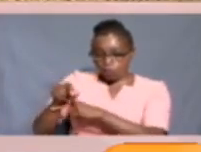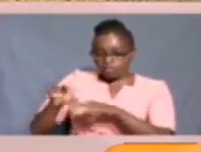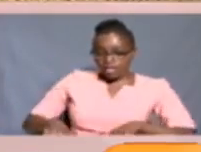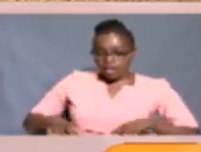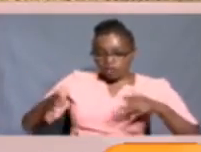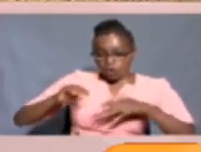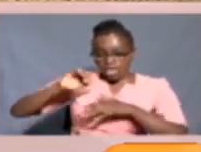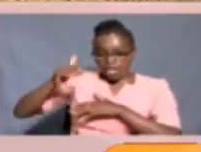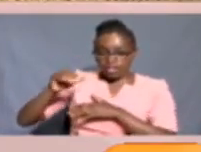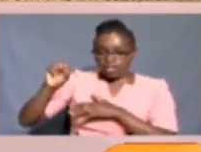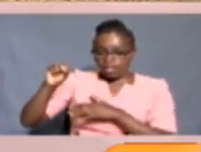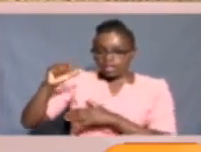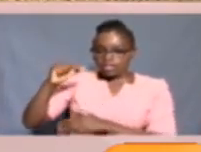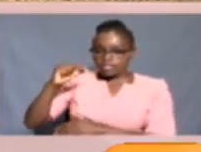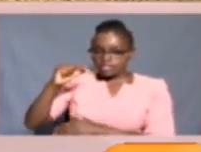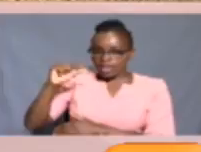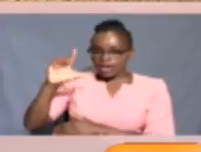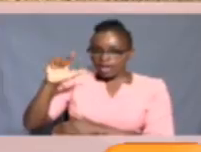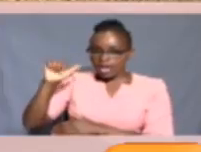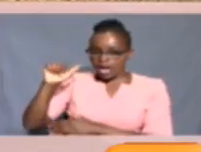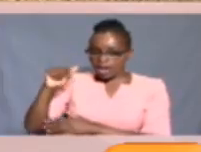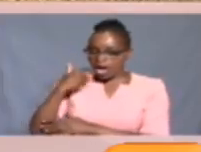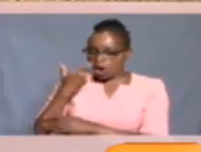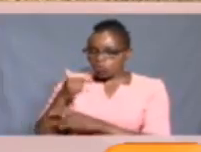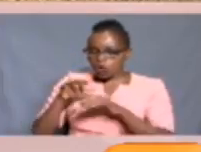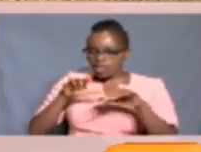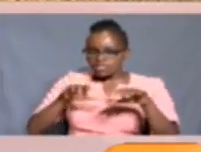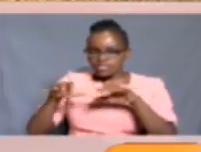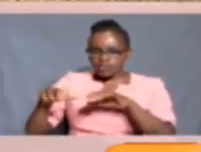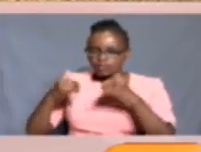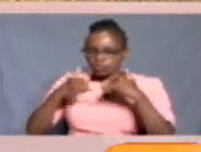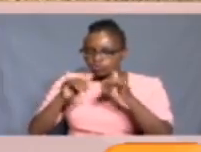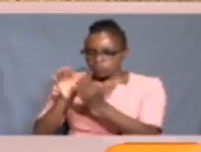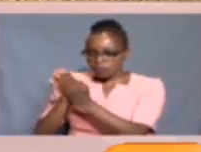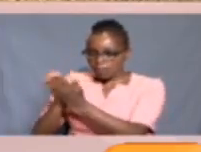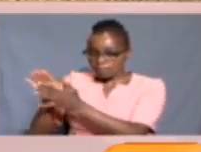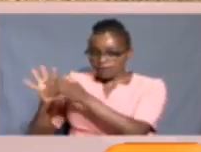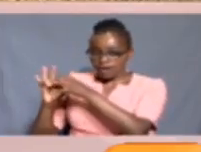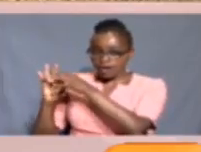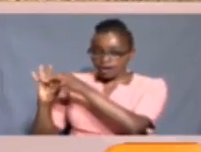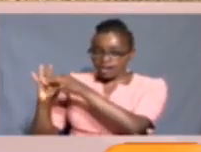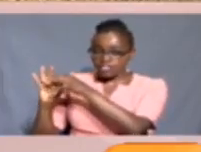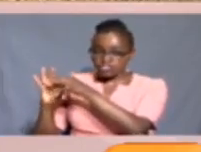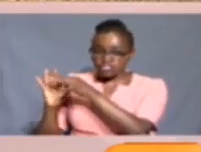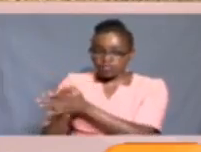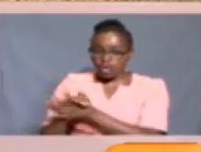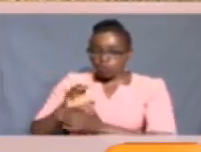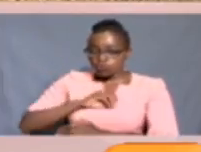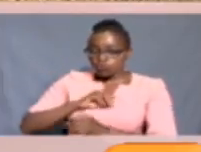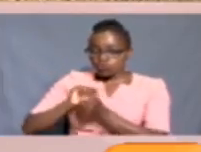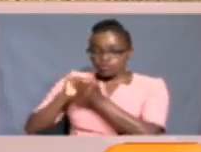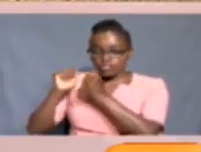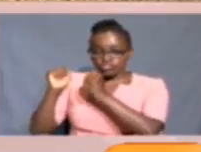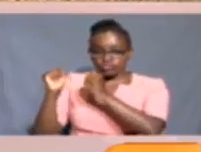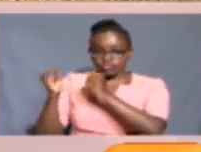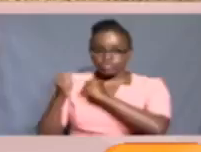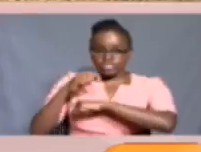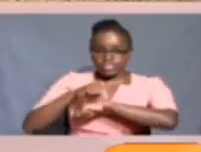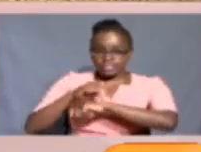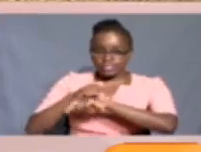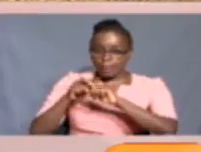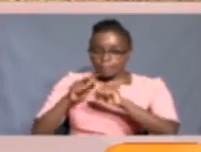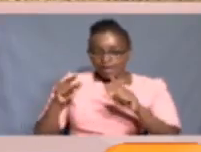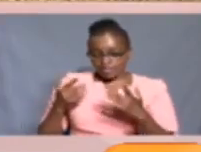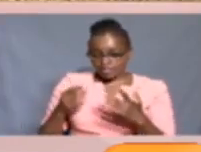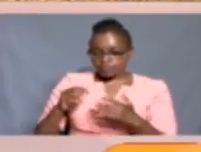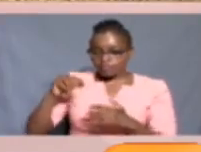the hills of Sagalla and who are struggling to preserve their culture owing to the changing times. But as